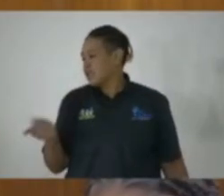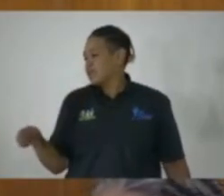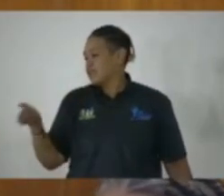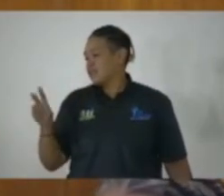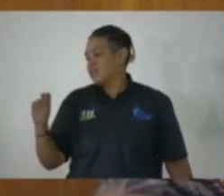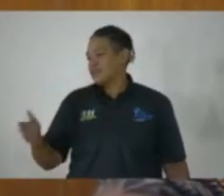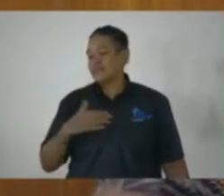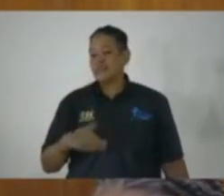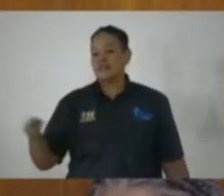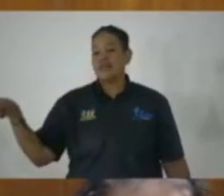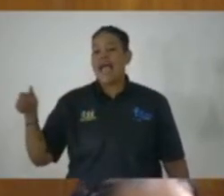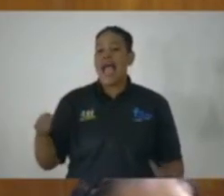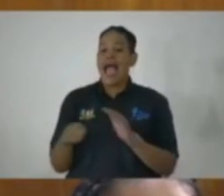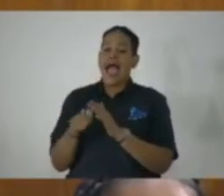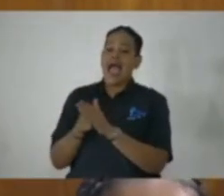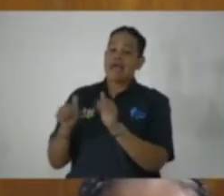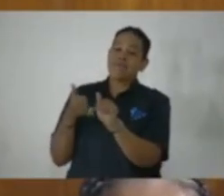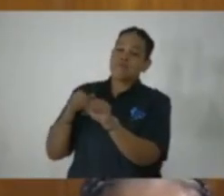They were in the shadows.